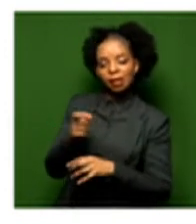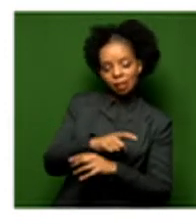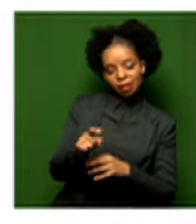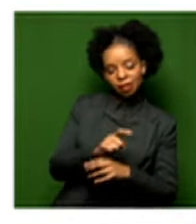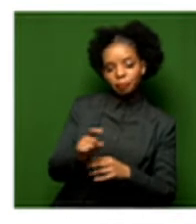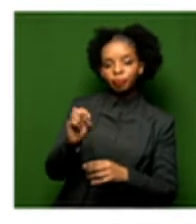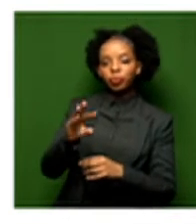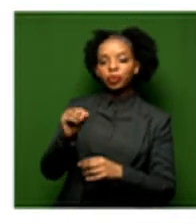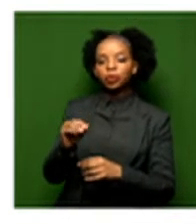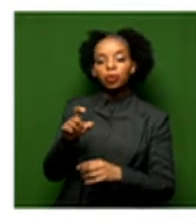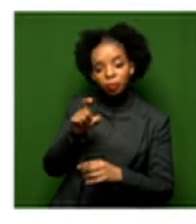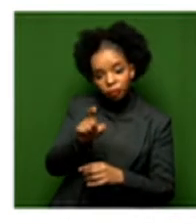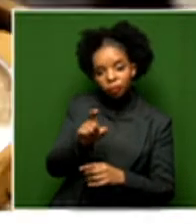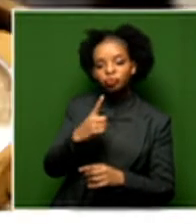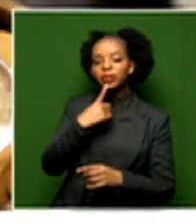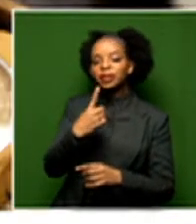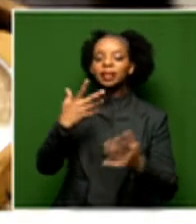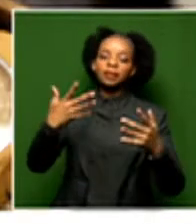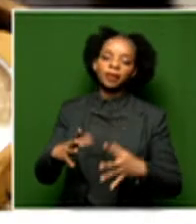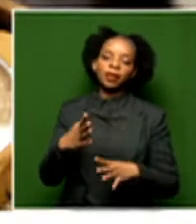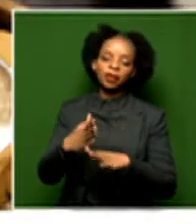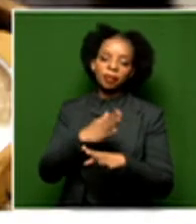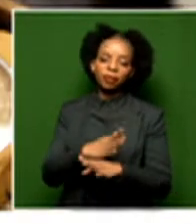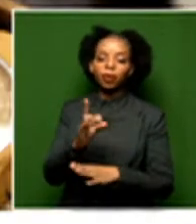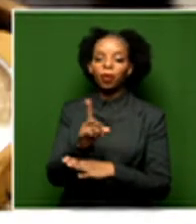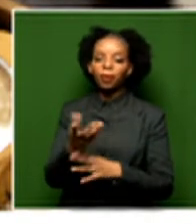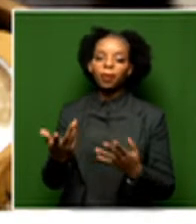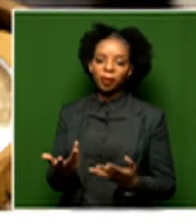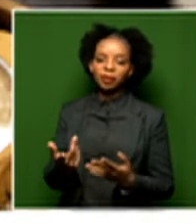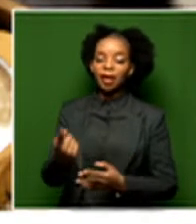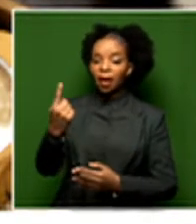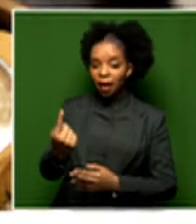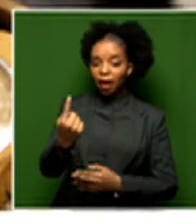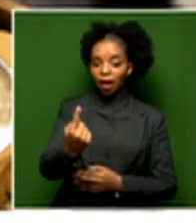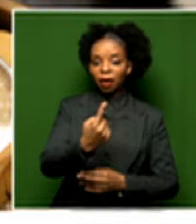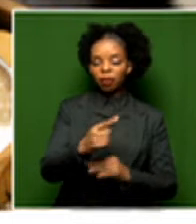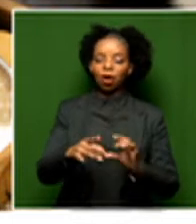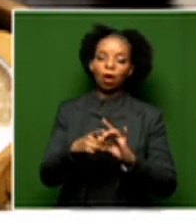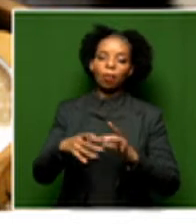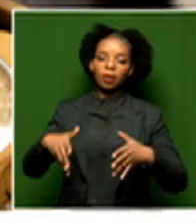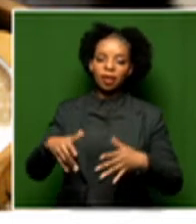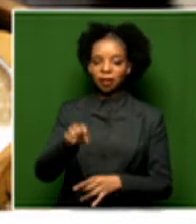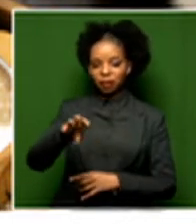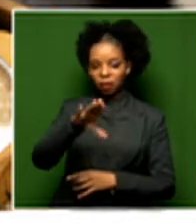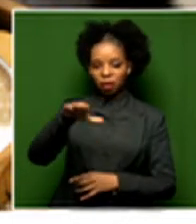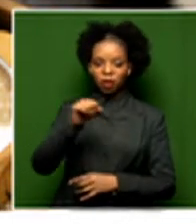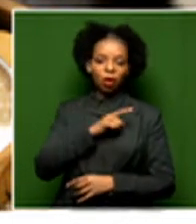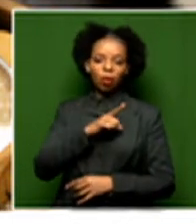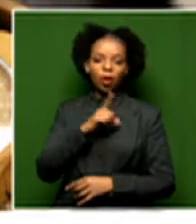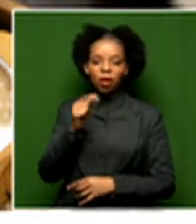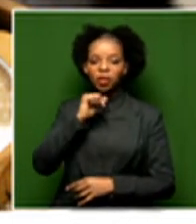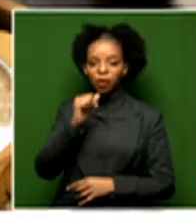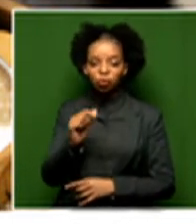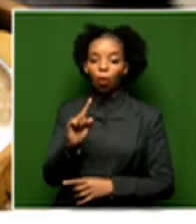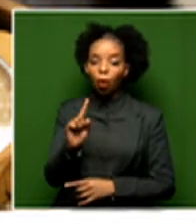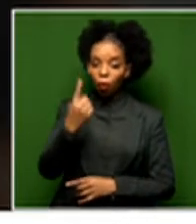been iconic because, as you just said to me, that almost every home in South Africa, because it's not only for Sotho